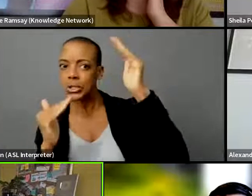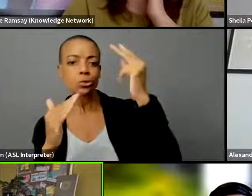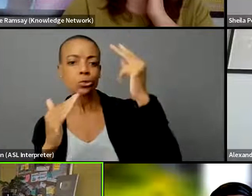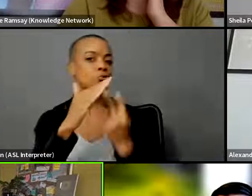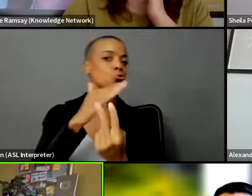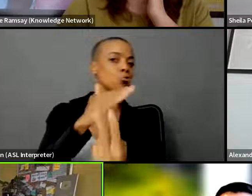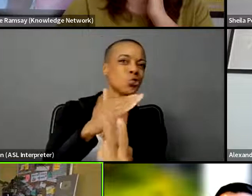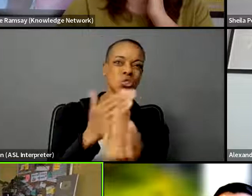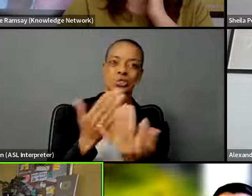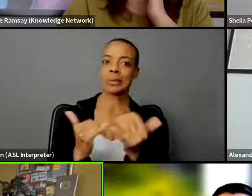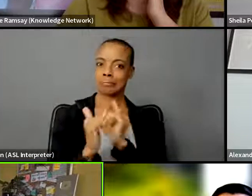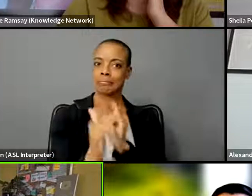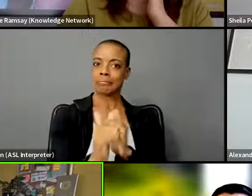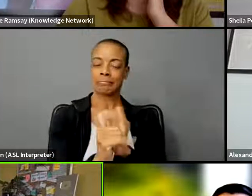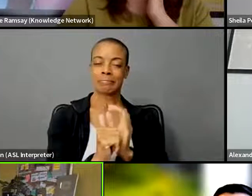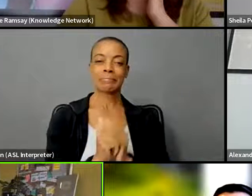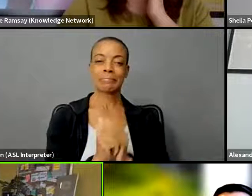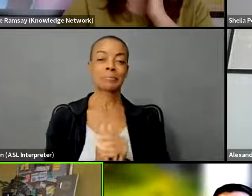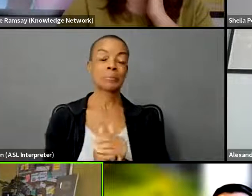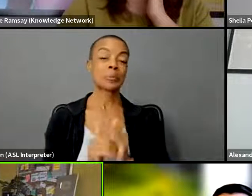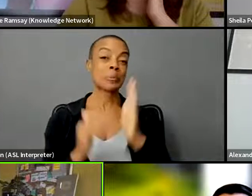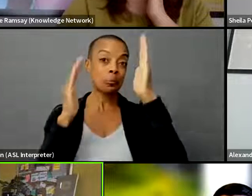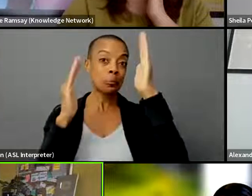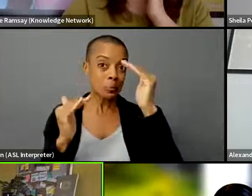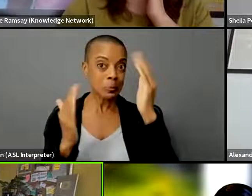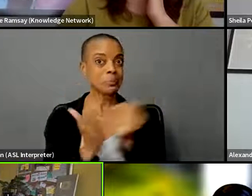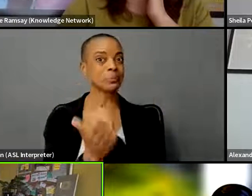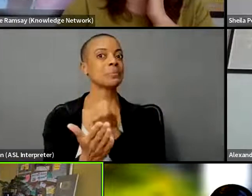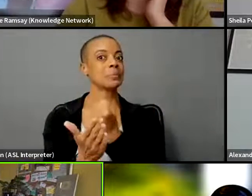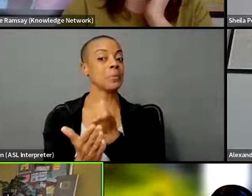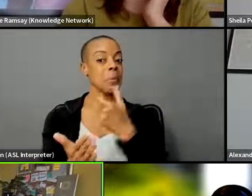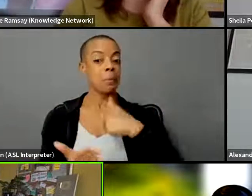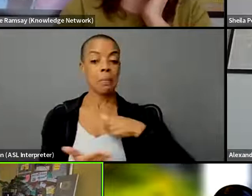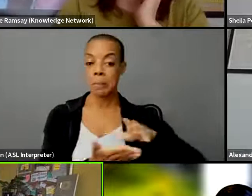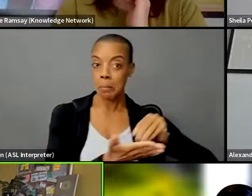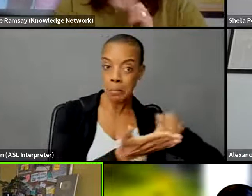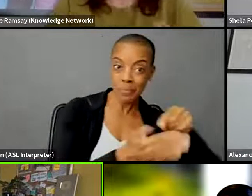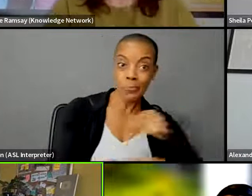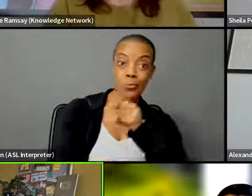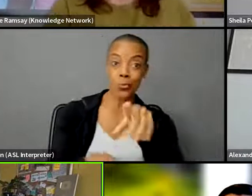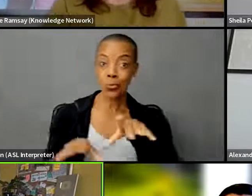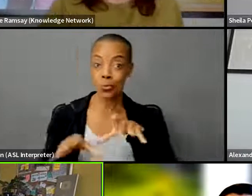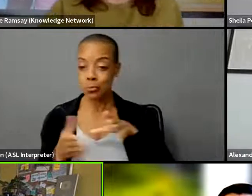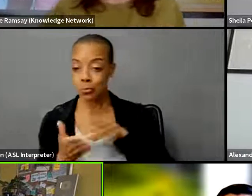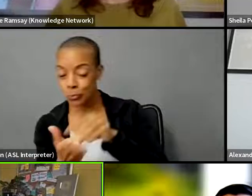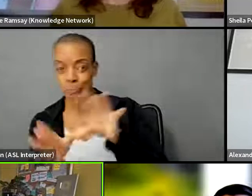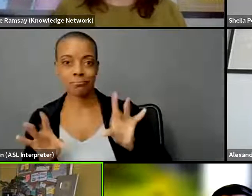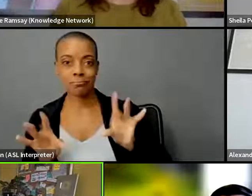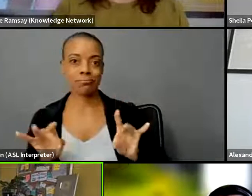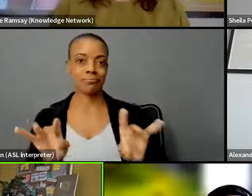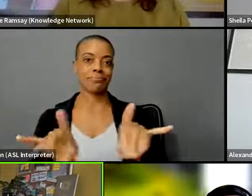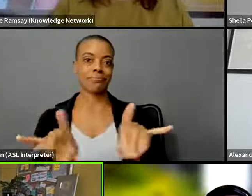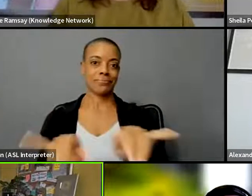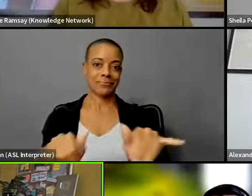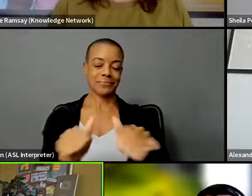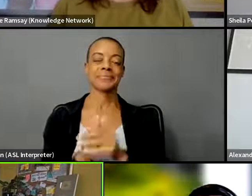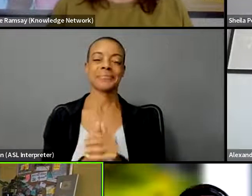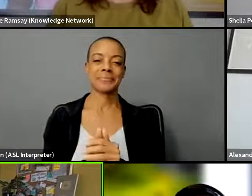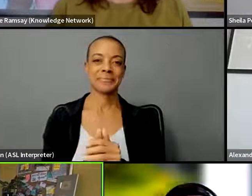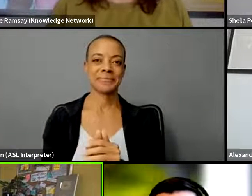I really hope that today is a bit of a joint learning opportunity with myself and the people here on this call